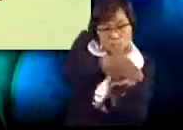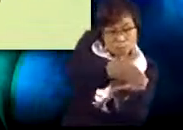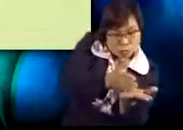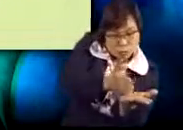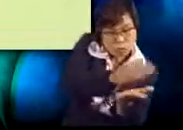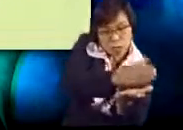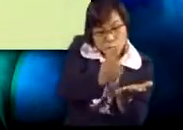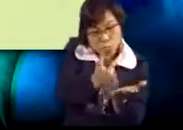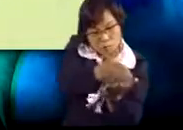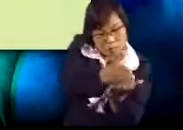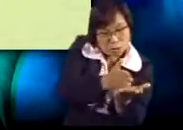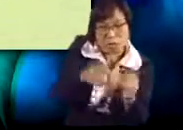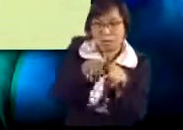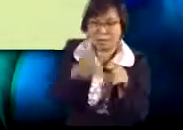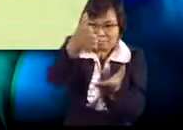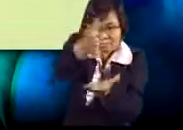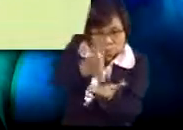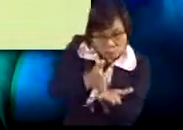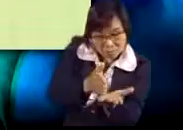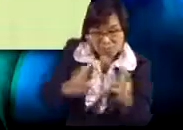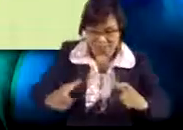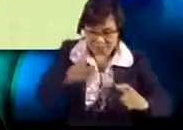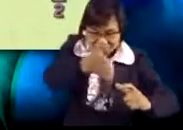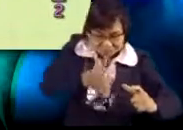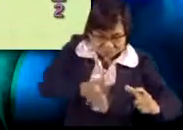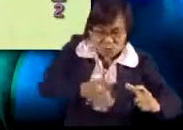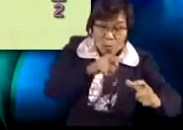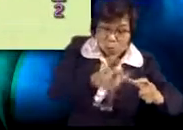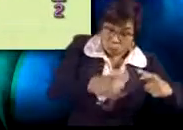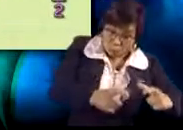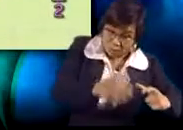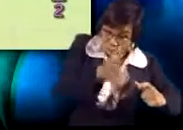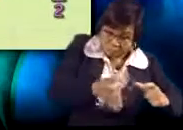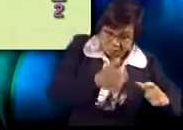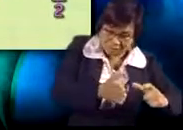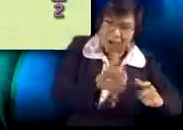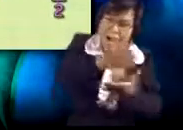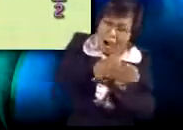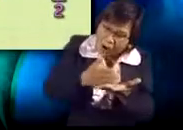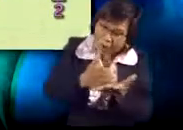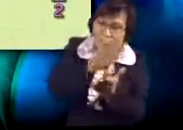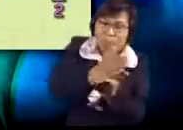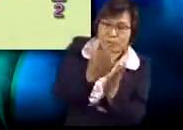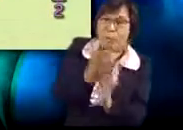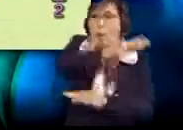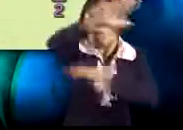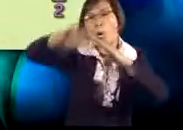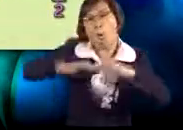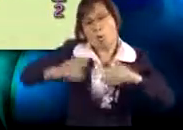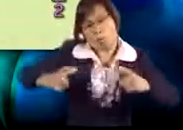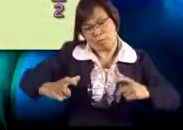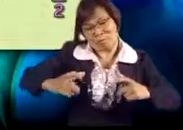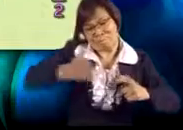into two equal parts, for example, one of the parts is a fraction of the whole object.